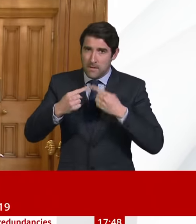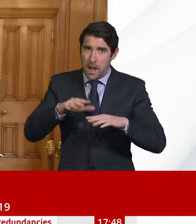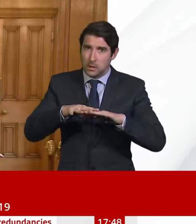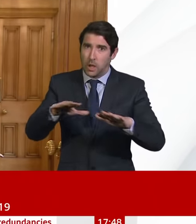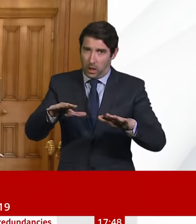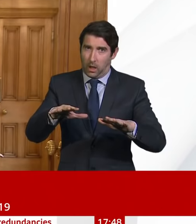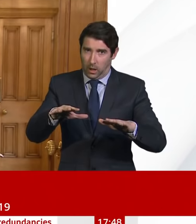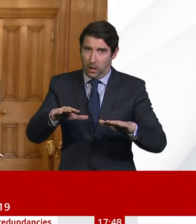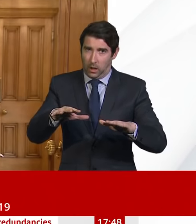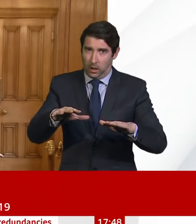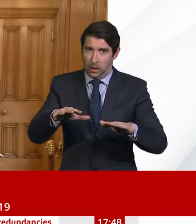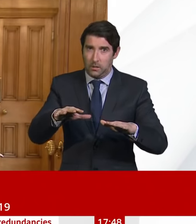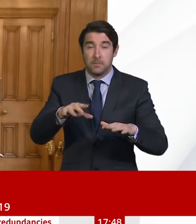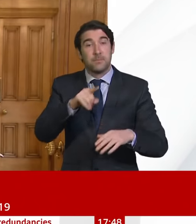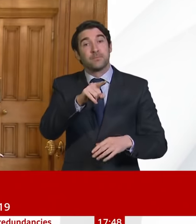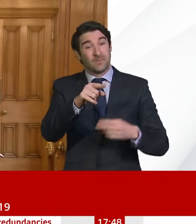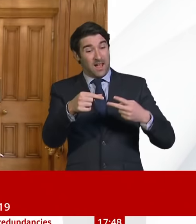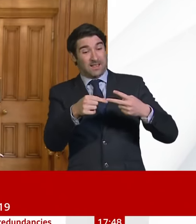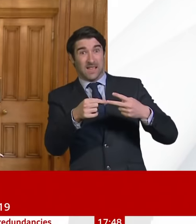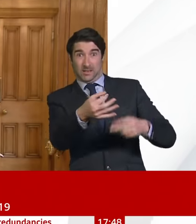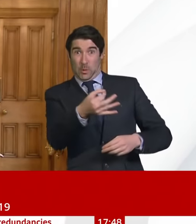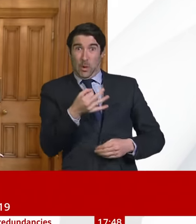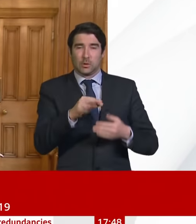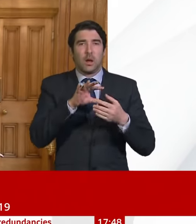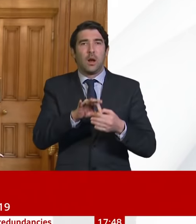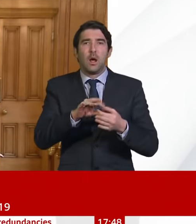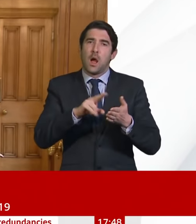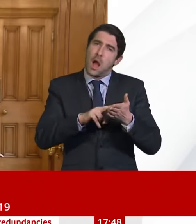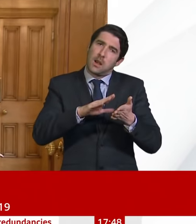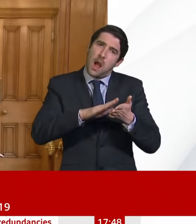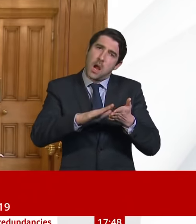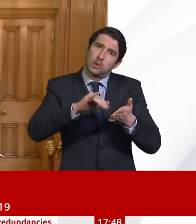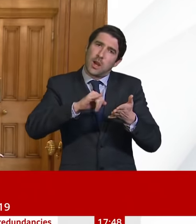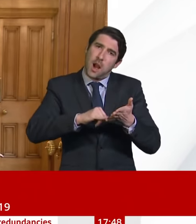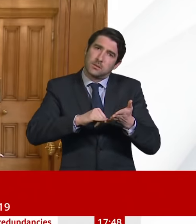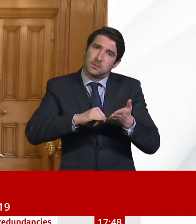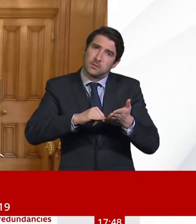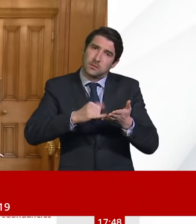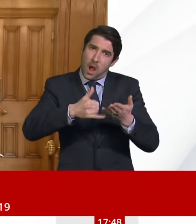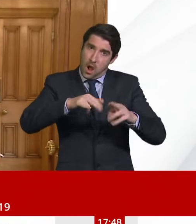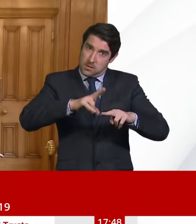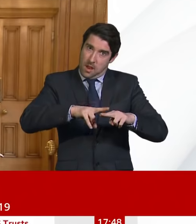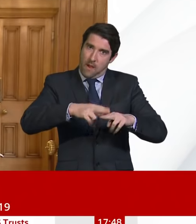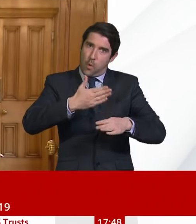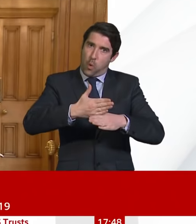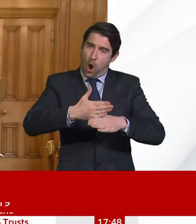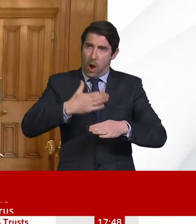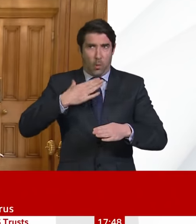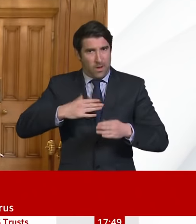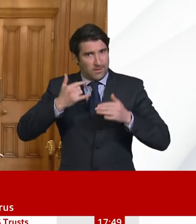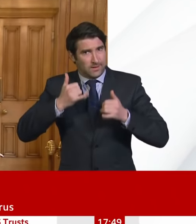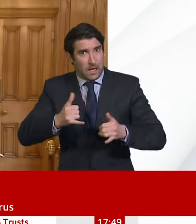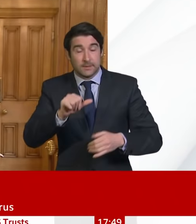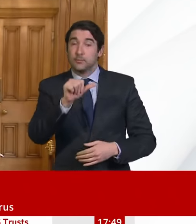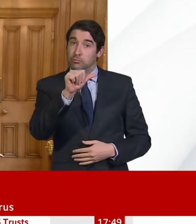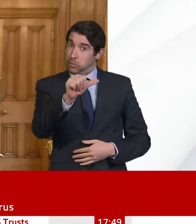of NHS staff. Now, this is incredibly important, as I said. I'm delighted that we've now managed to